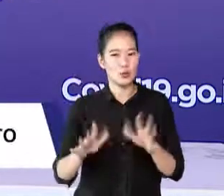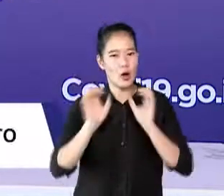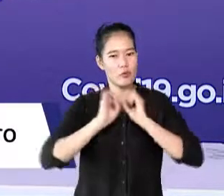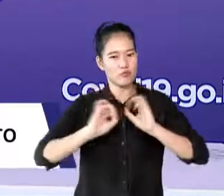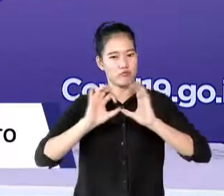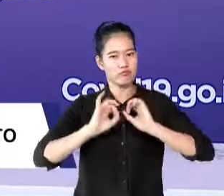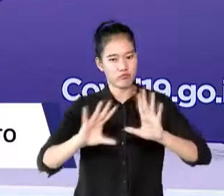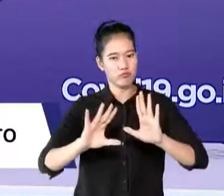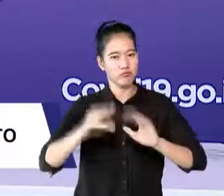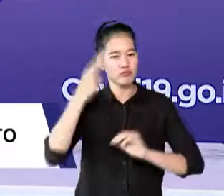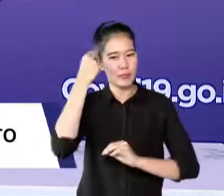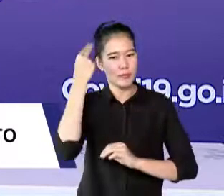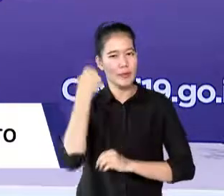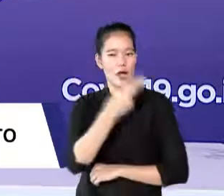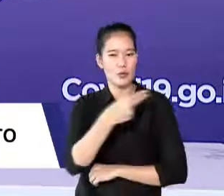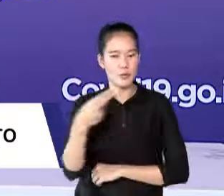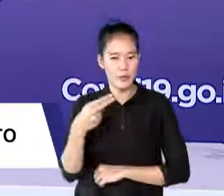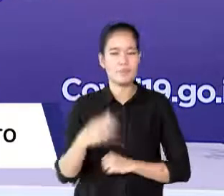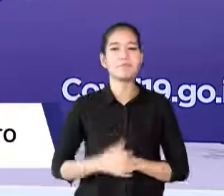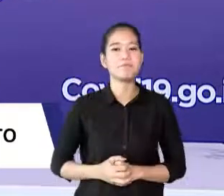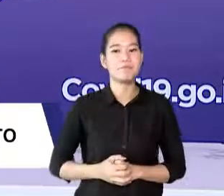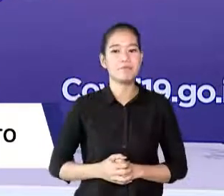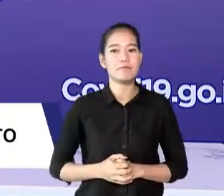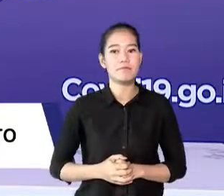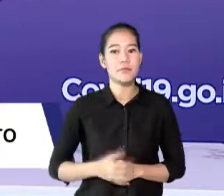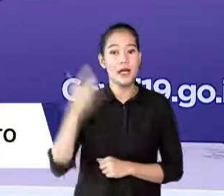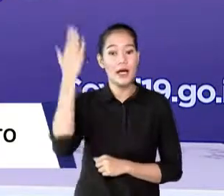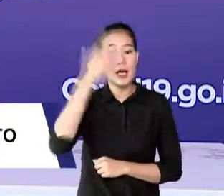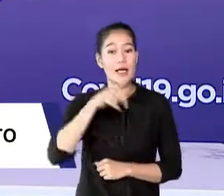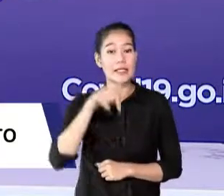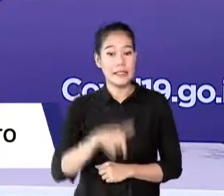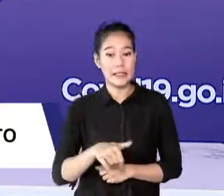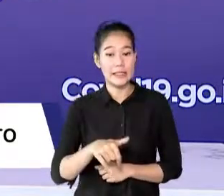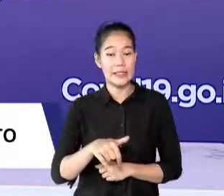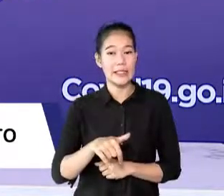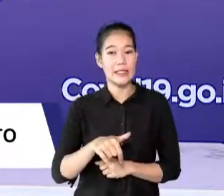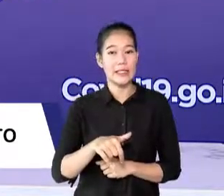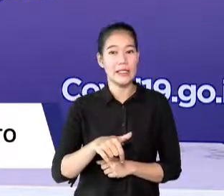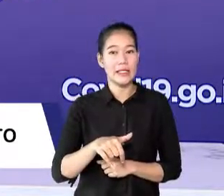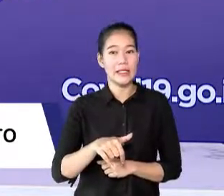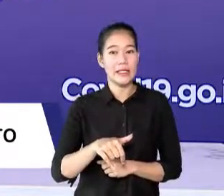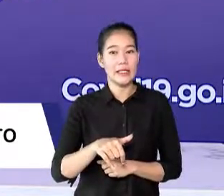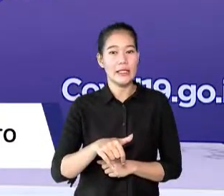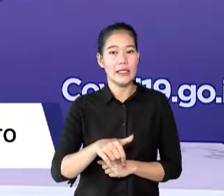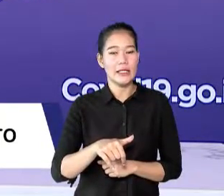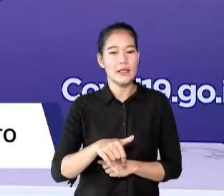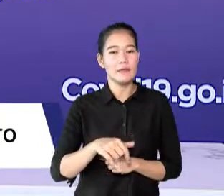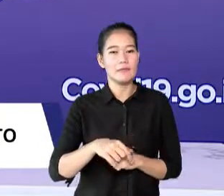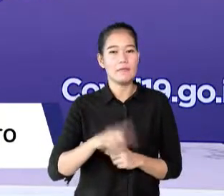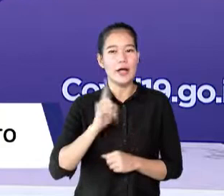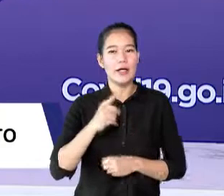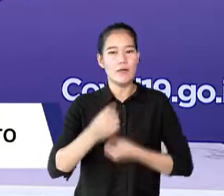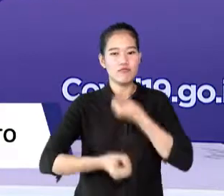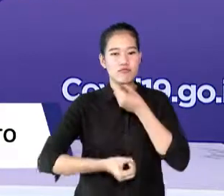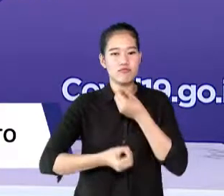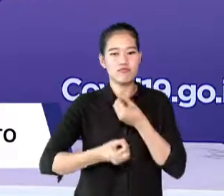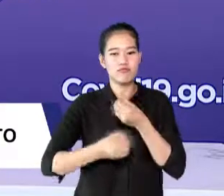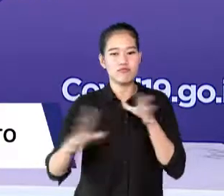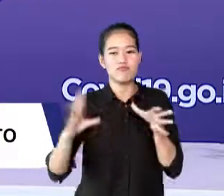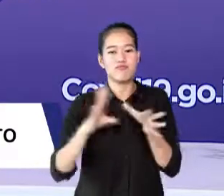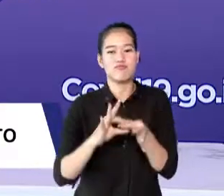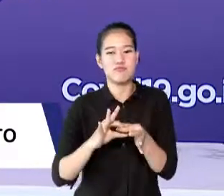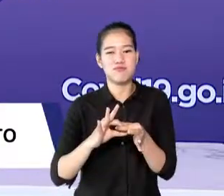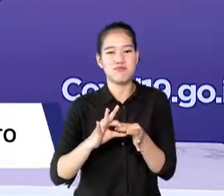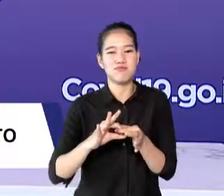by the government of Indonesia. And today's press conference coincides with the first day of